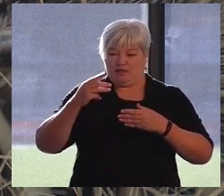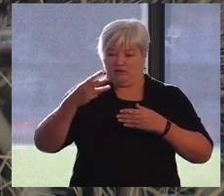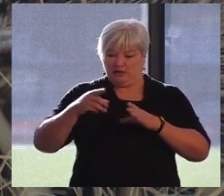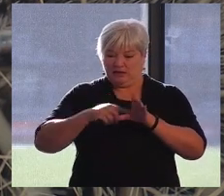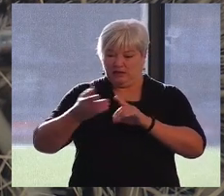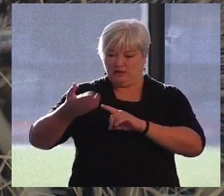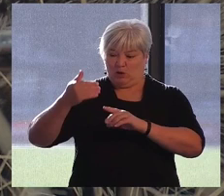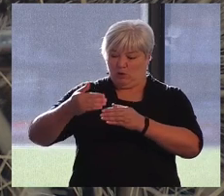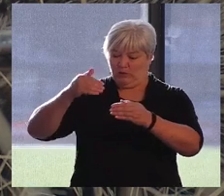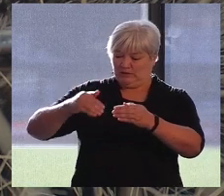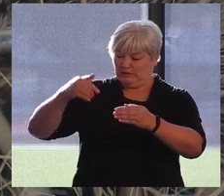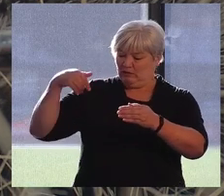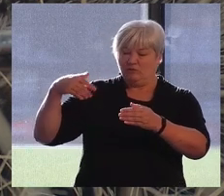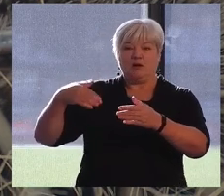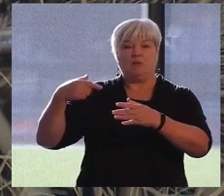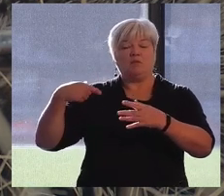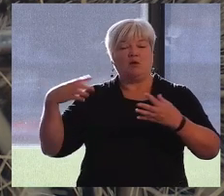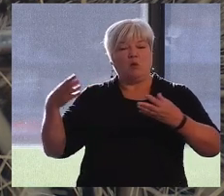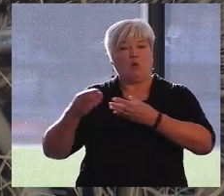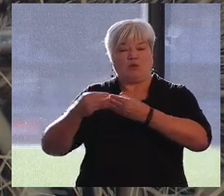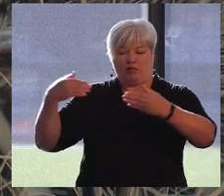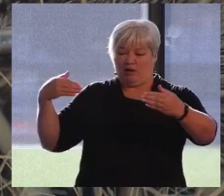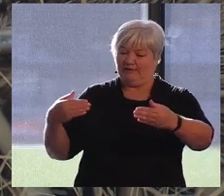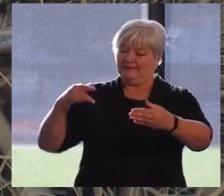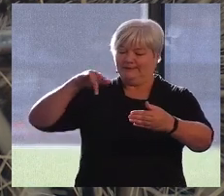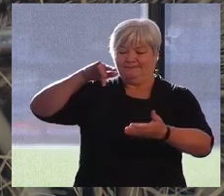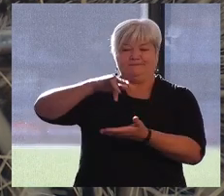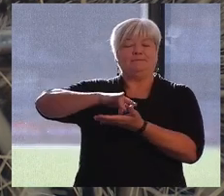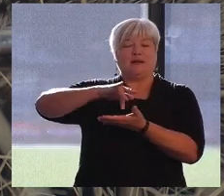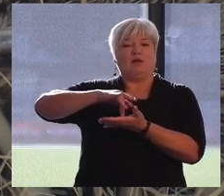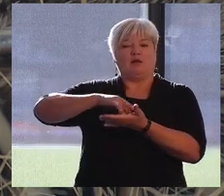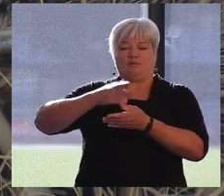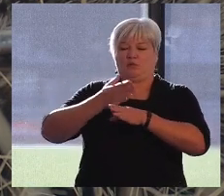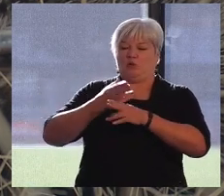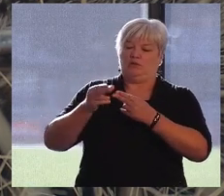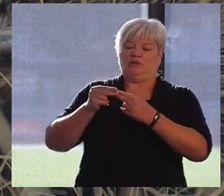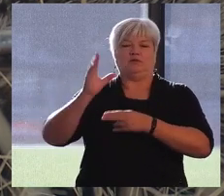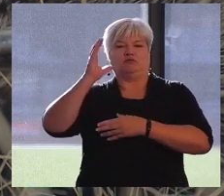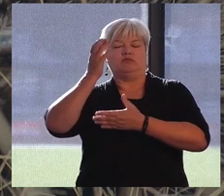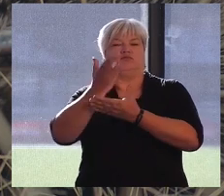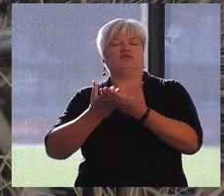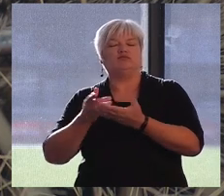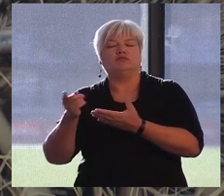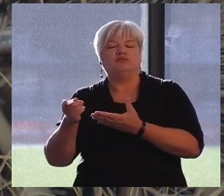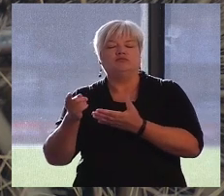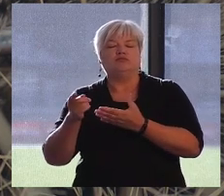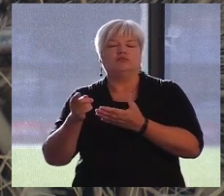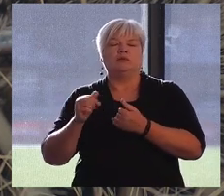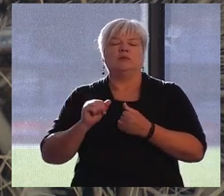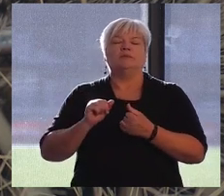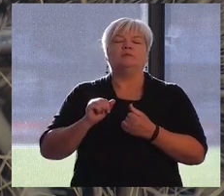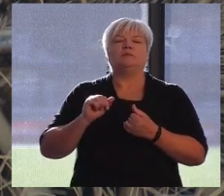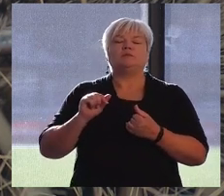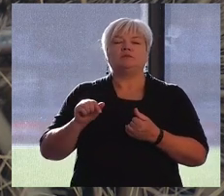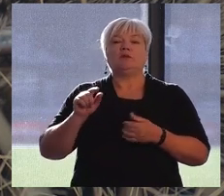the time that I have now been involved in conservation and environment and climate work. But spending